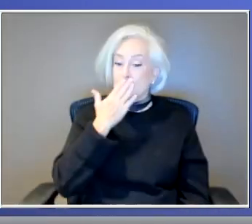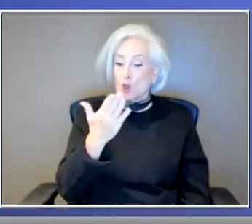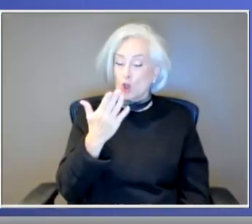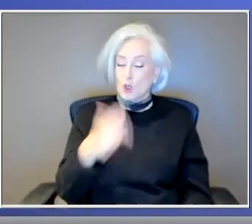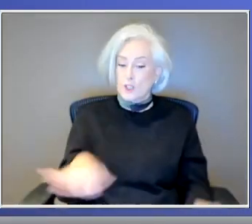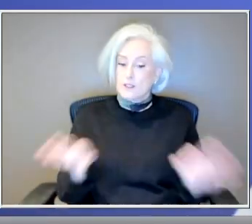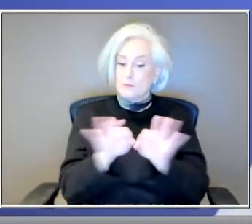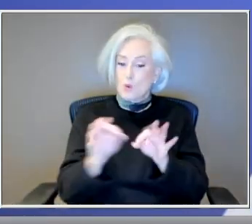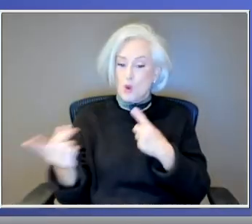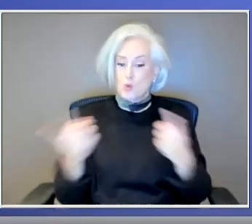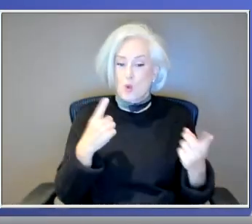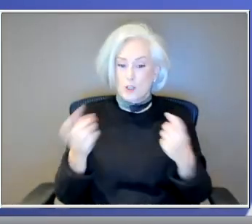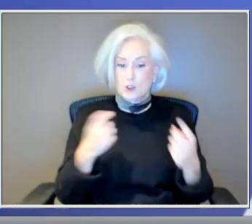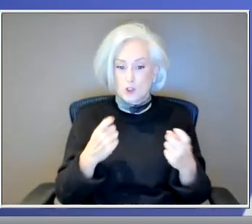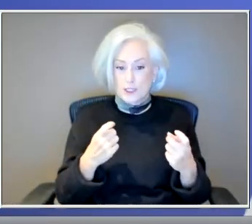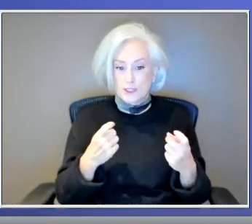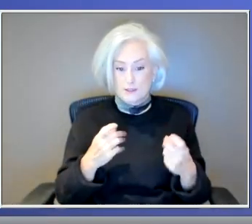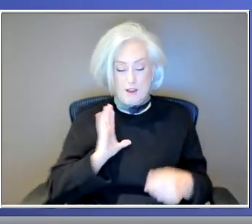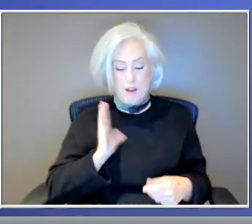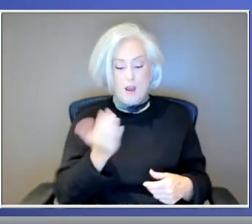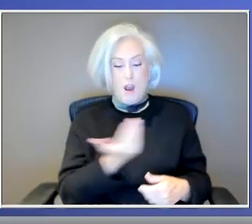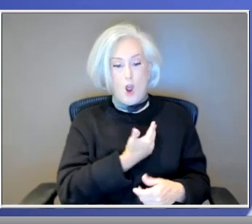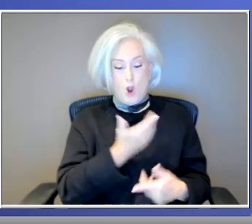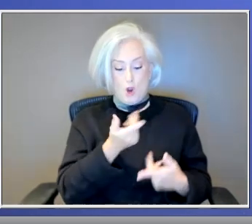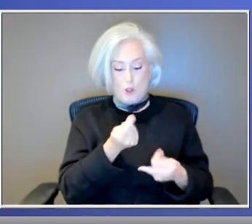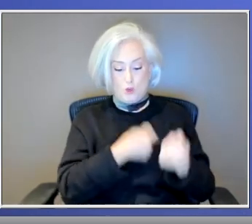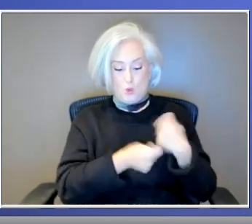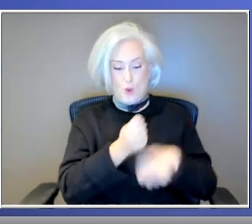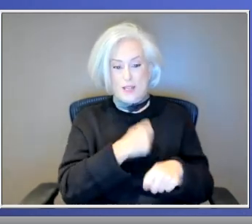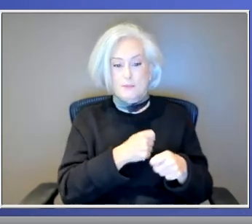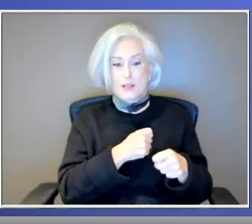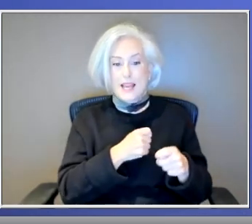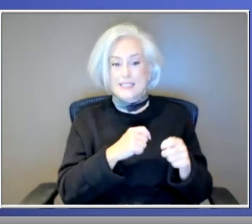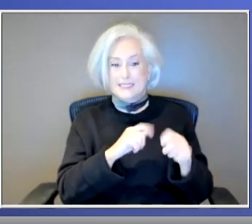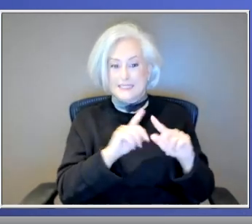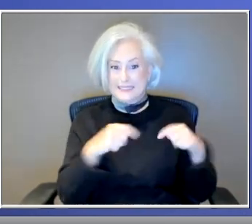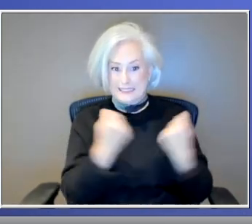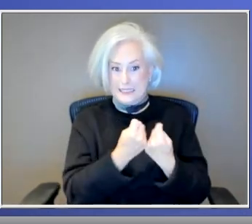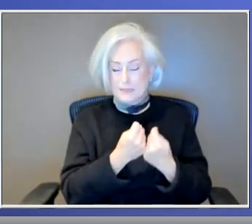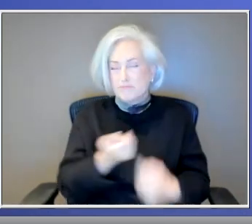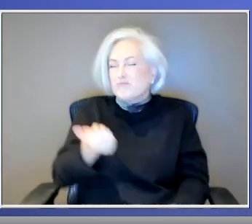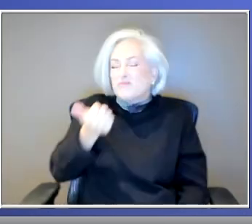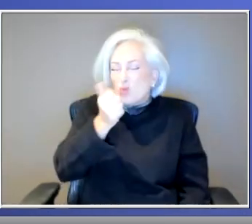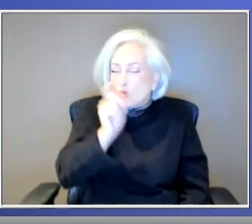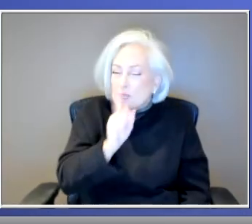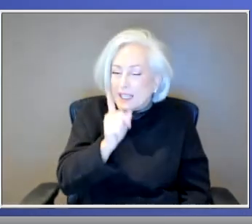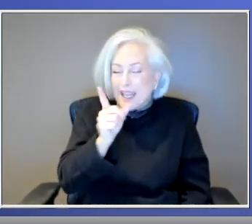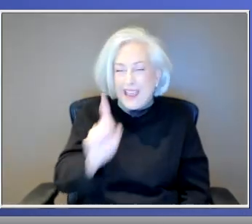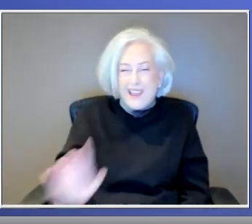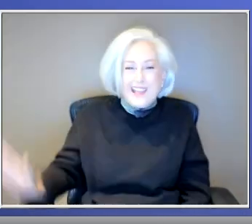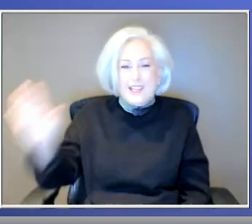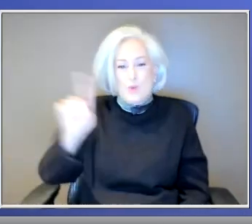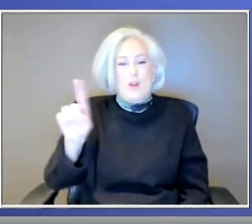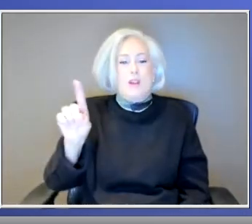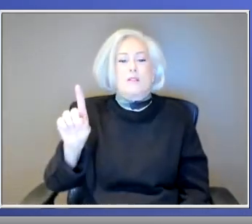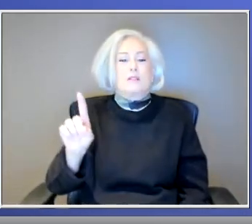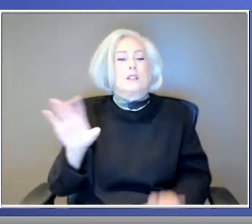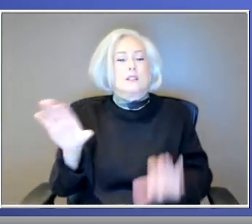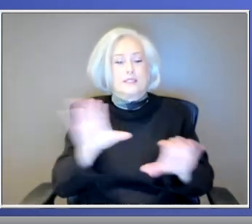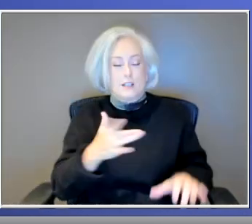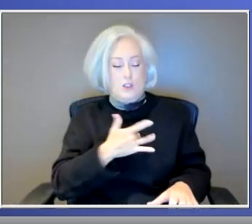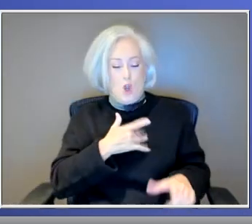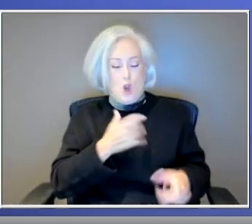that our transplant team here, and really everywhere that does heart transplant, it's a very thorough,